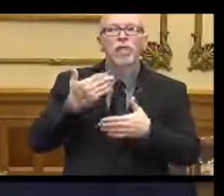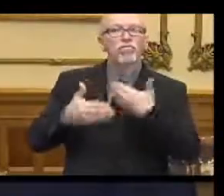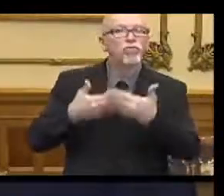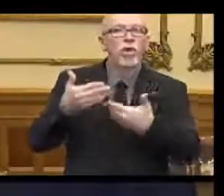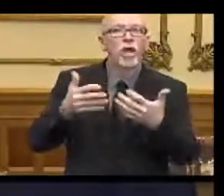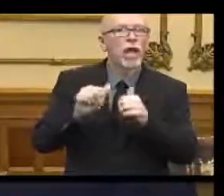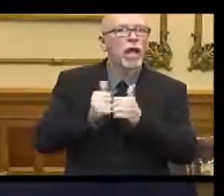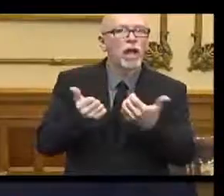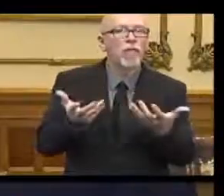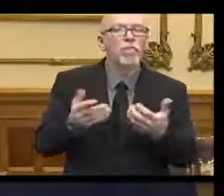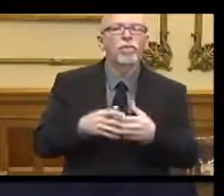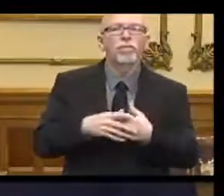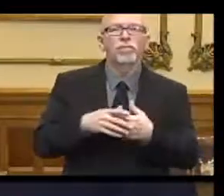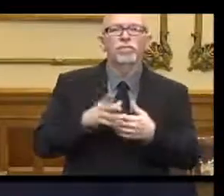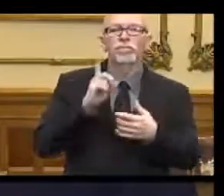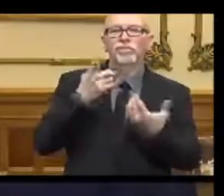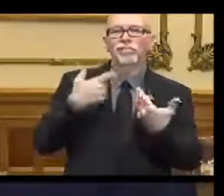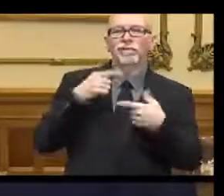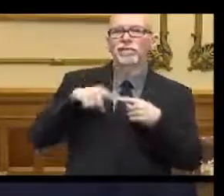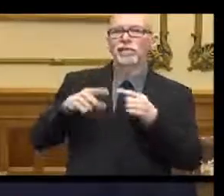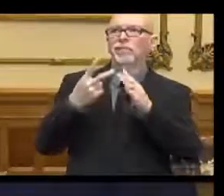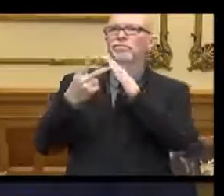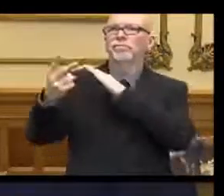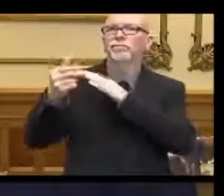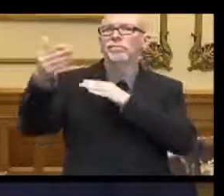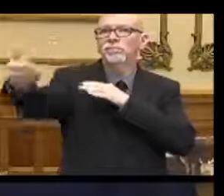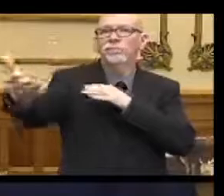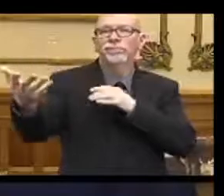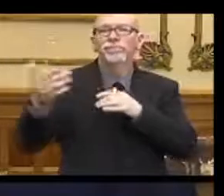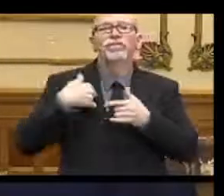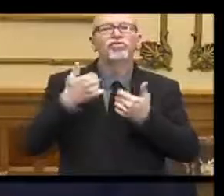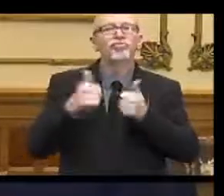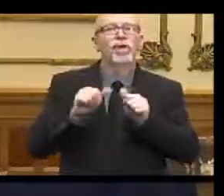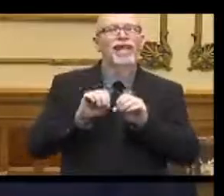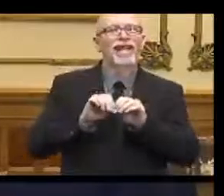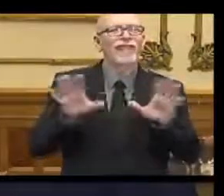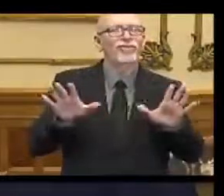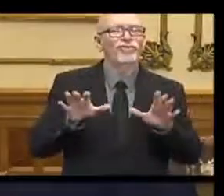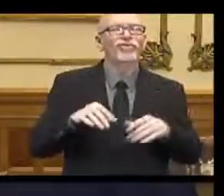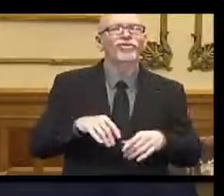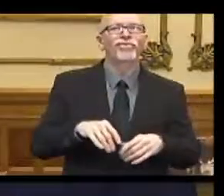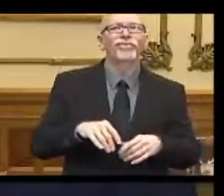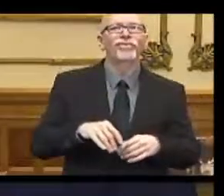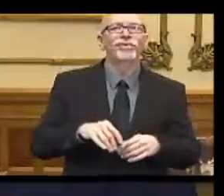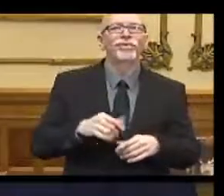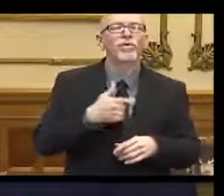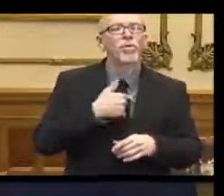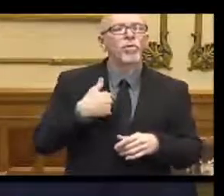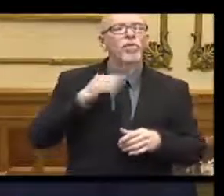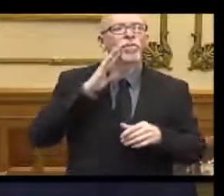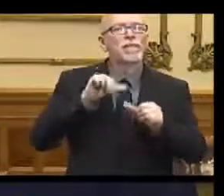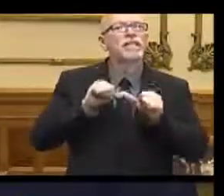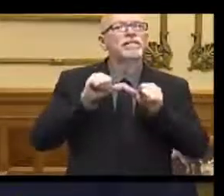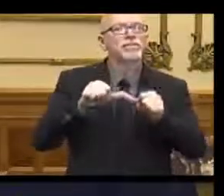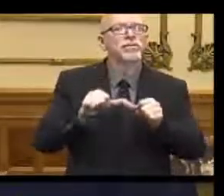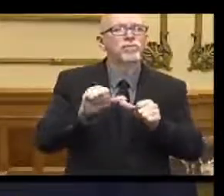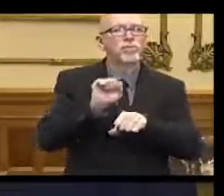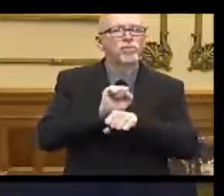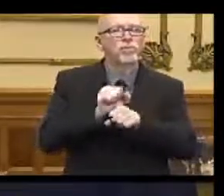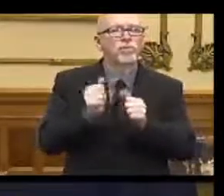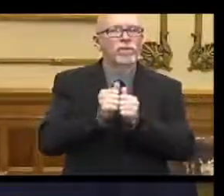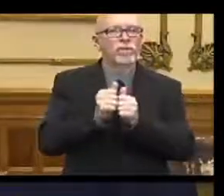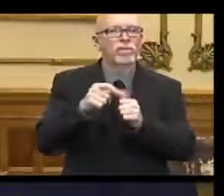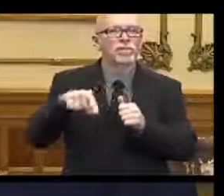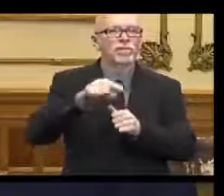occurring? That's why I was tried to be clear about the fact that we're going to continue to work with